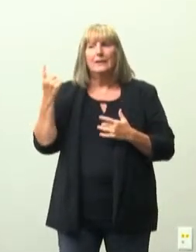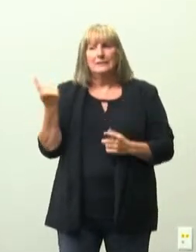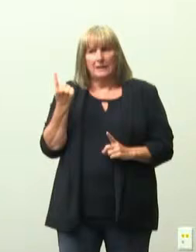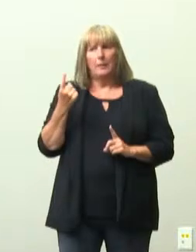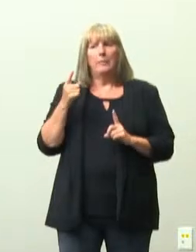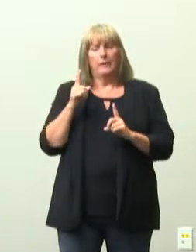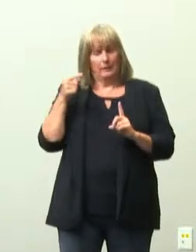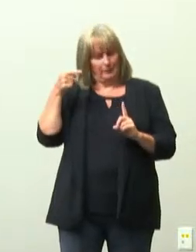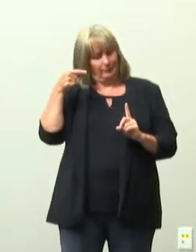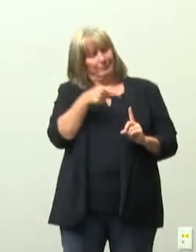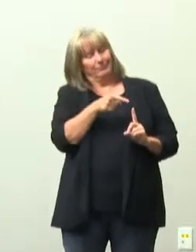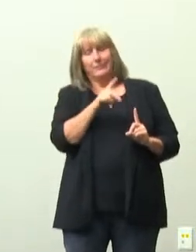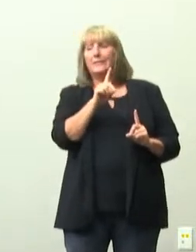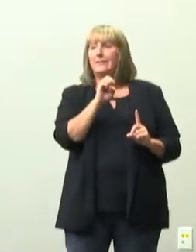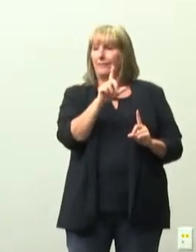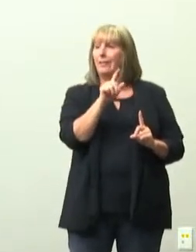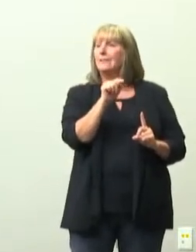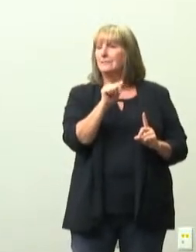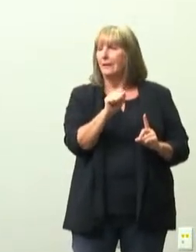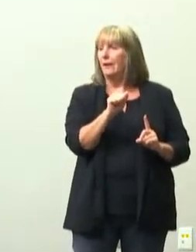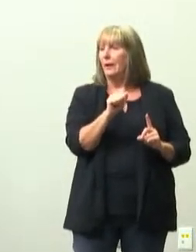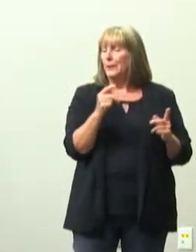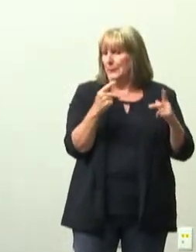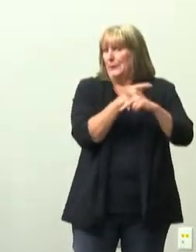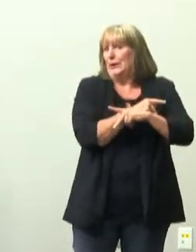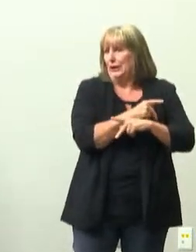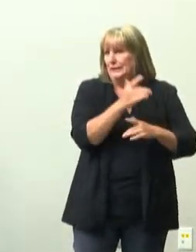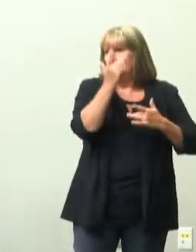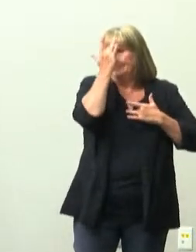virulence of this. Yeah.